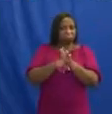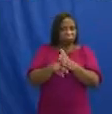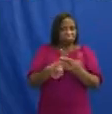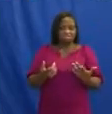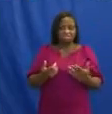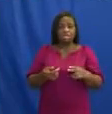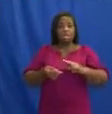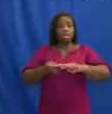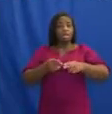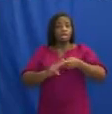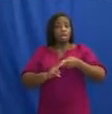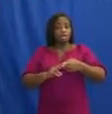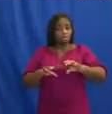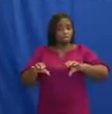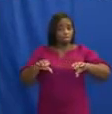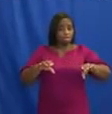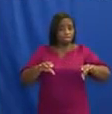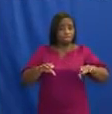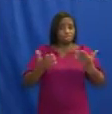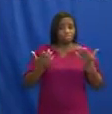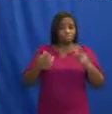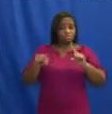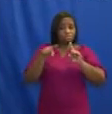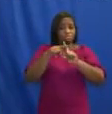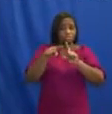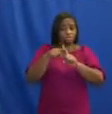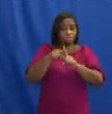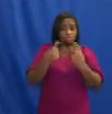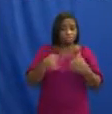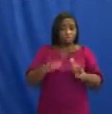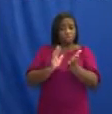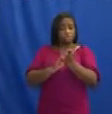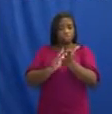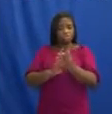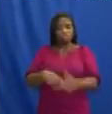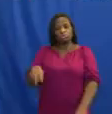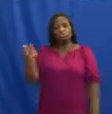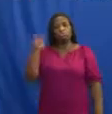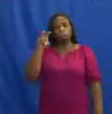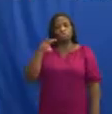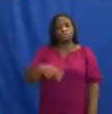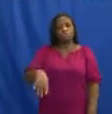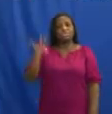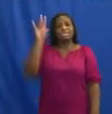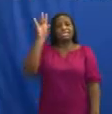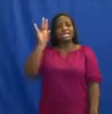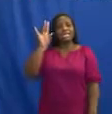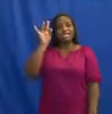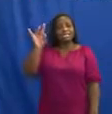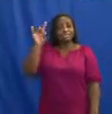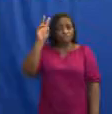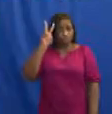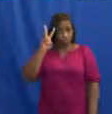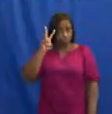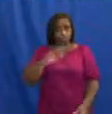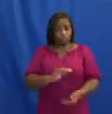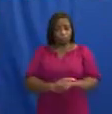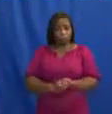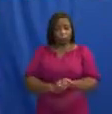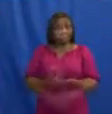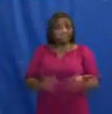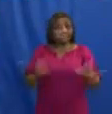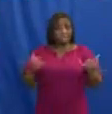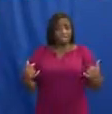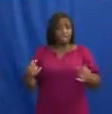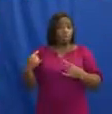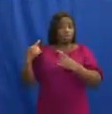The number of active cases in our schools is now 282. So